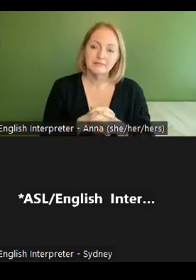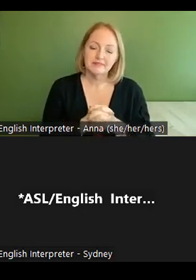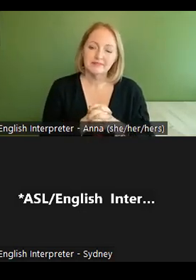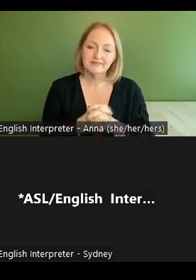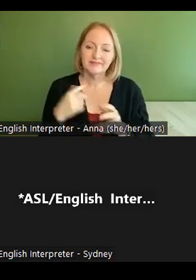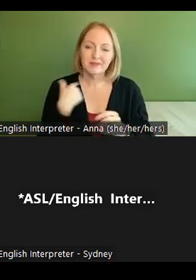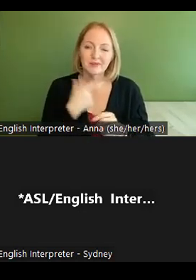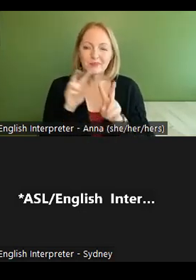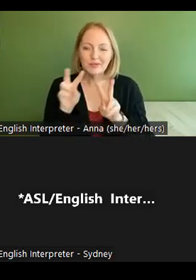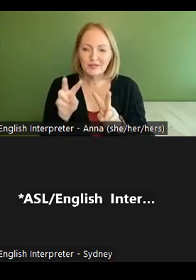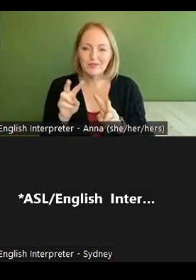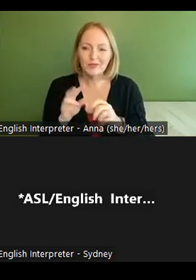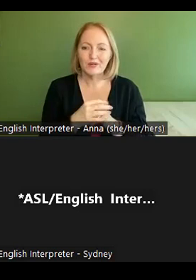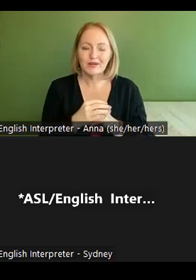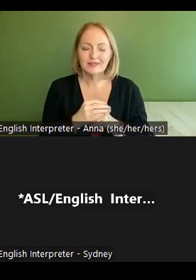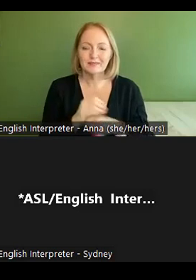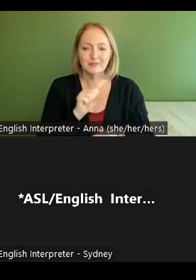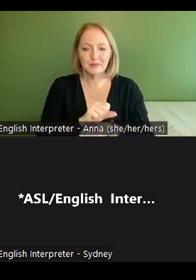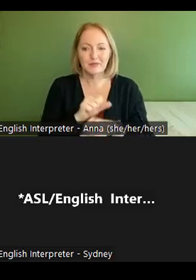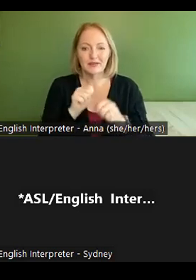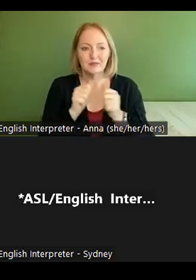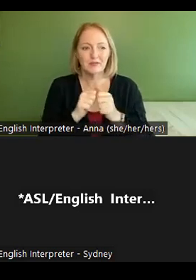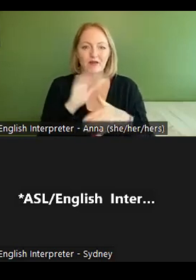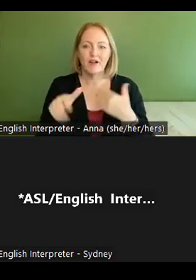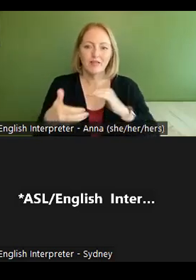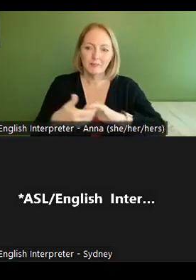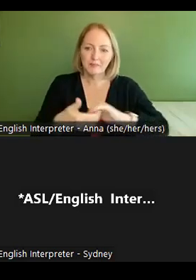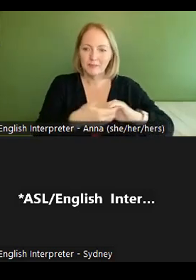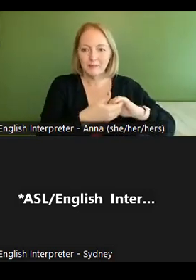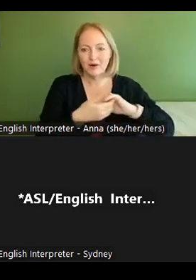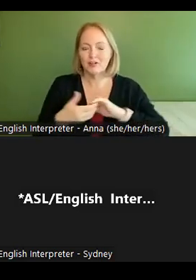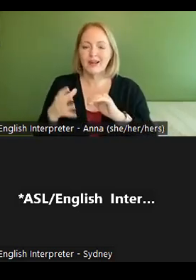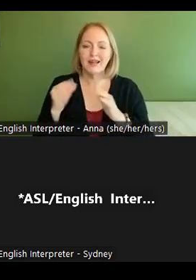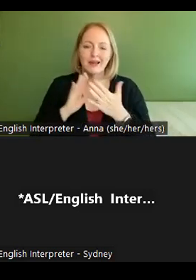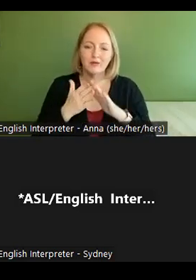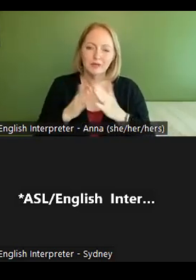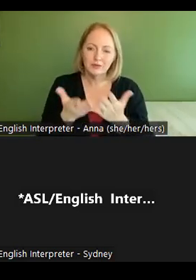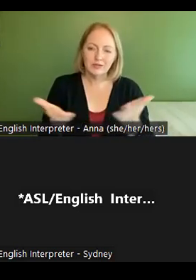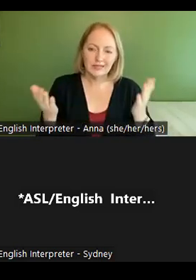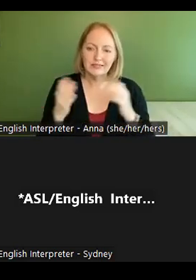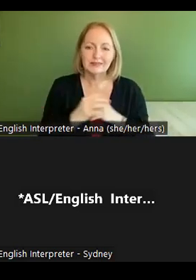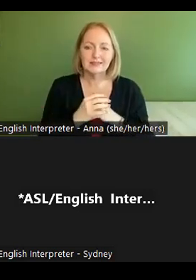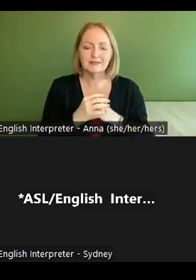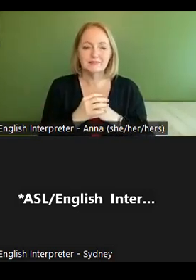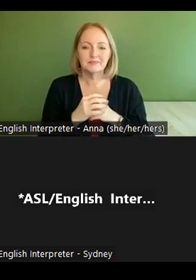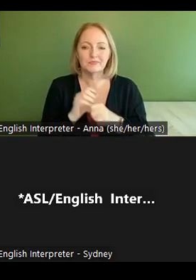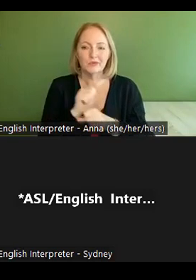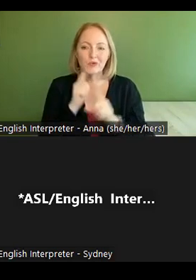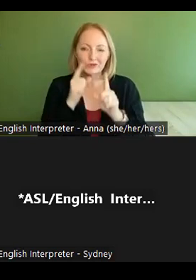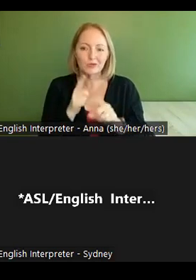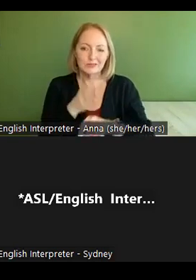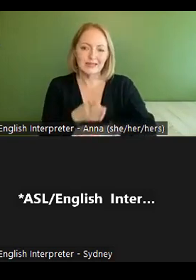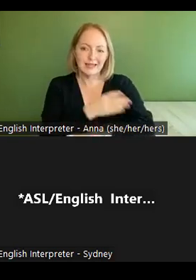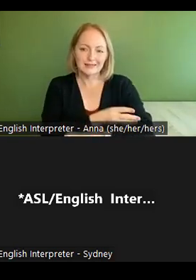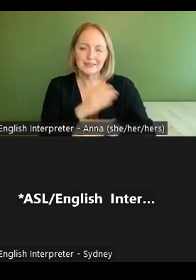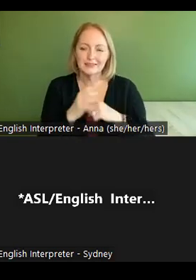we're looking forward to working with all of our partners and our communities to work towards those enhancements.